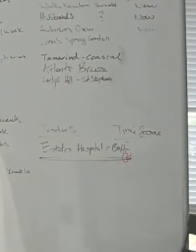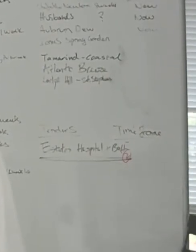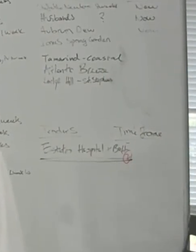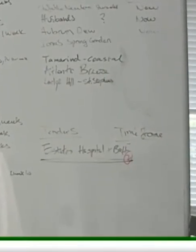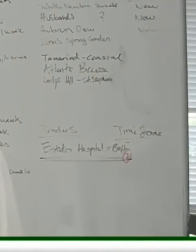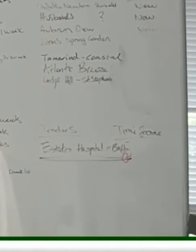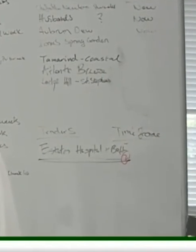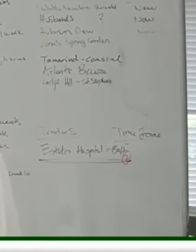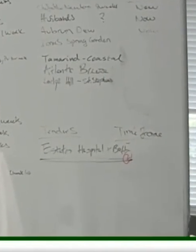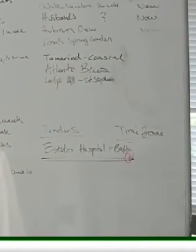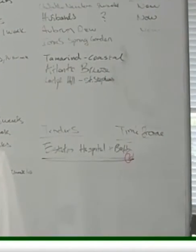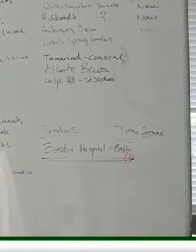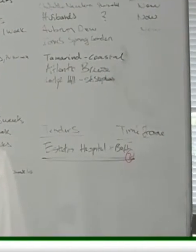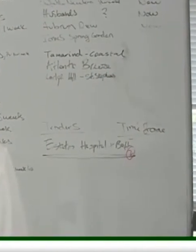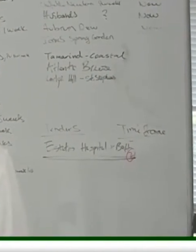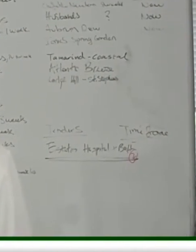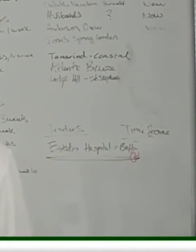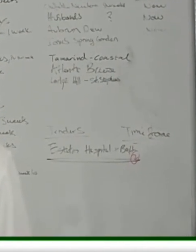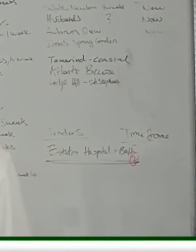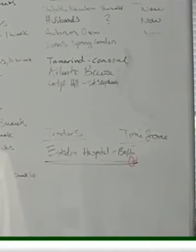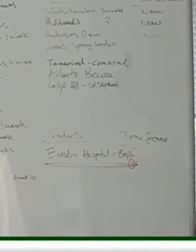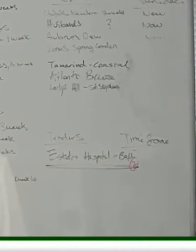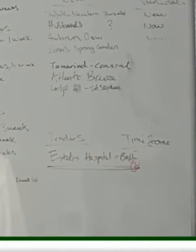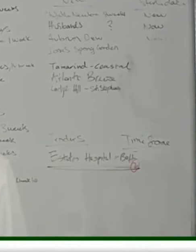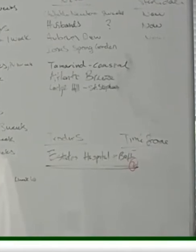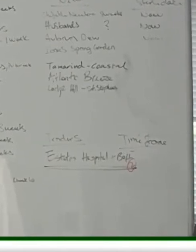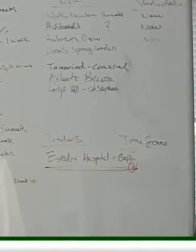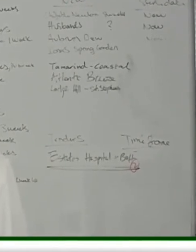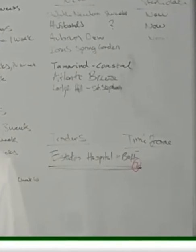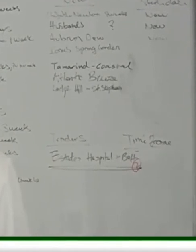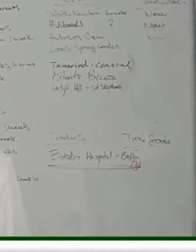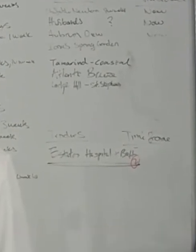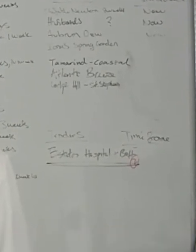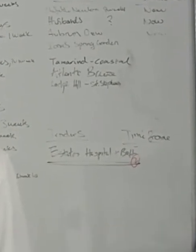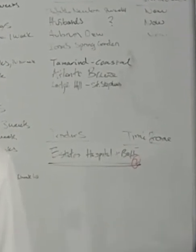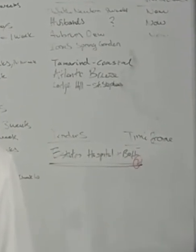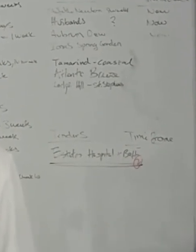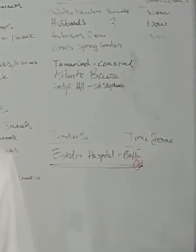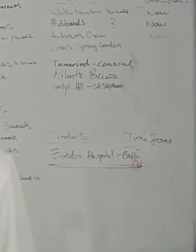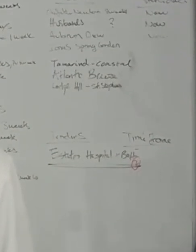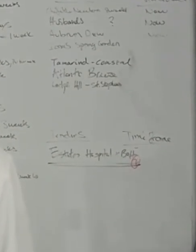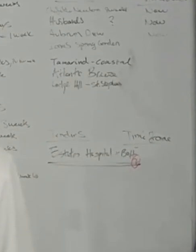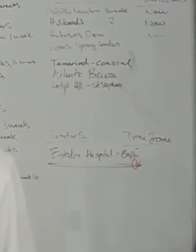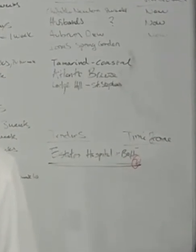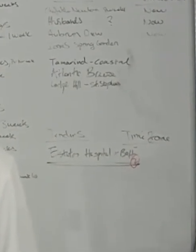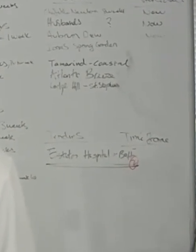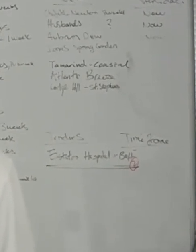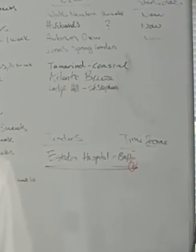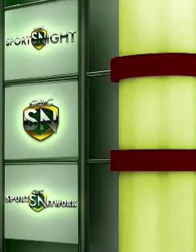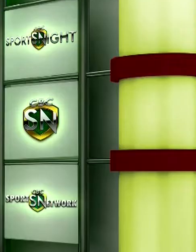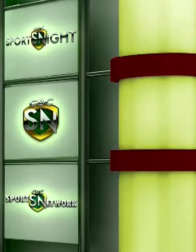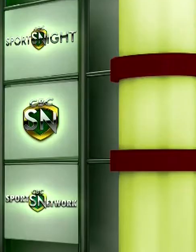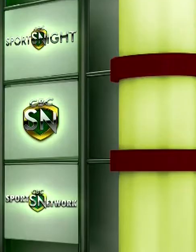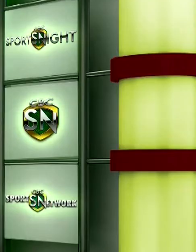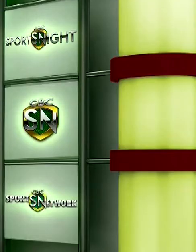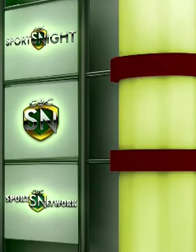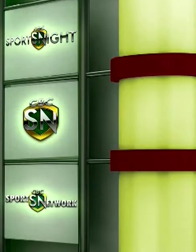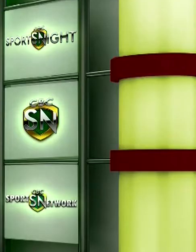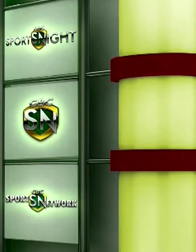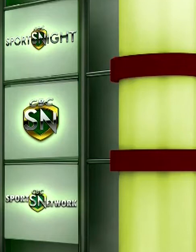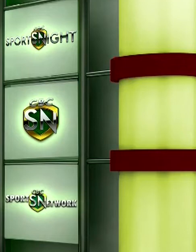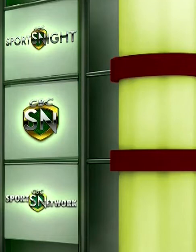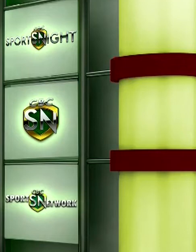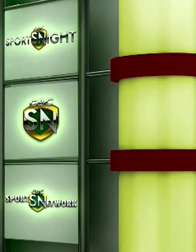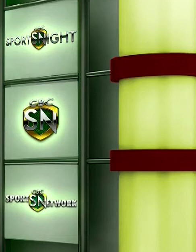It was nice that the car came out and worked perfectly. We didn't have any troubles at all. So I would say the whole weekend was a high point.